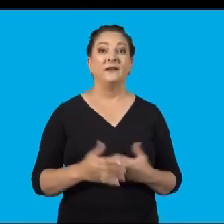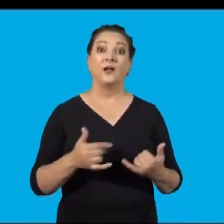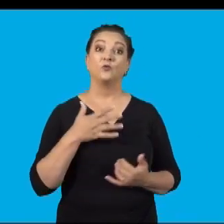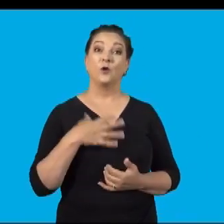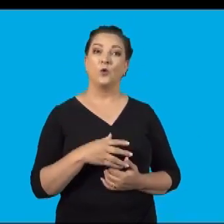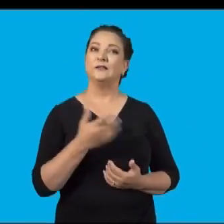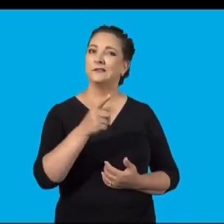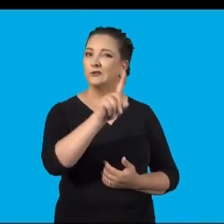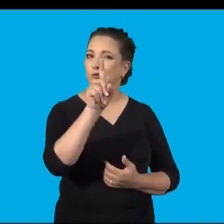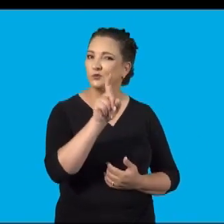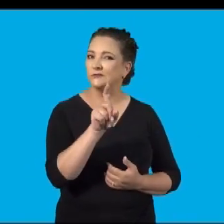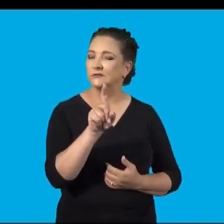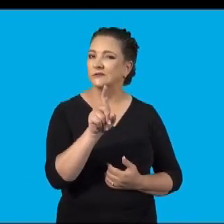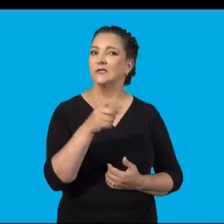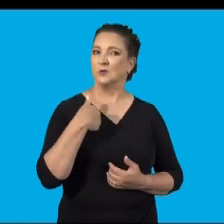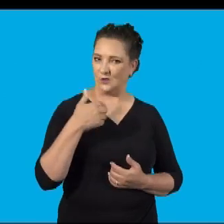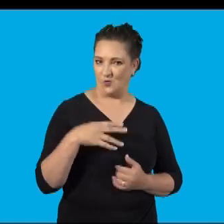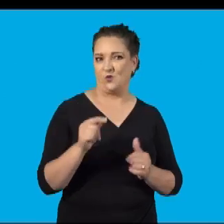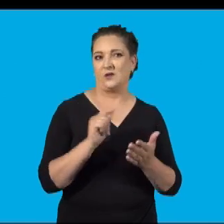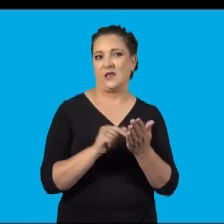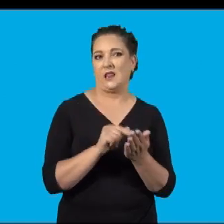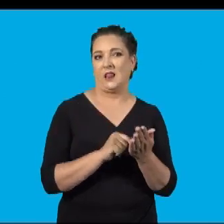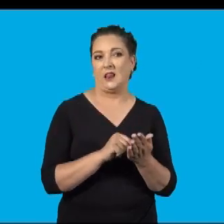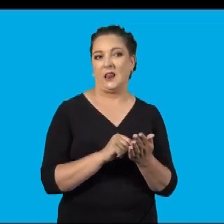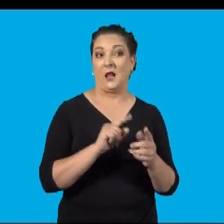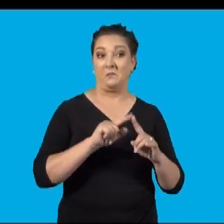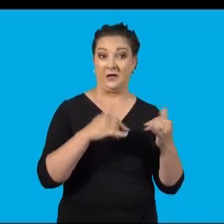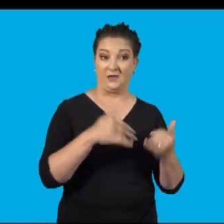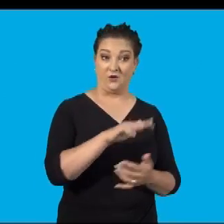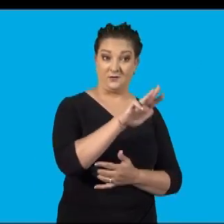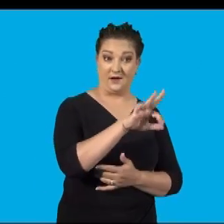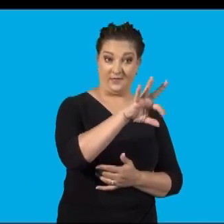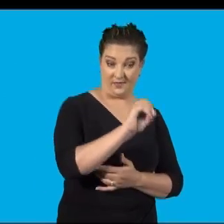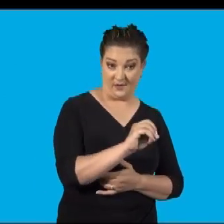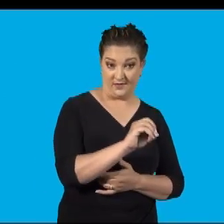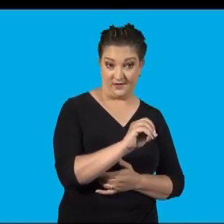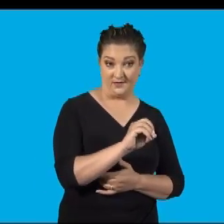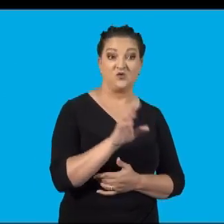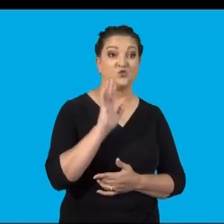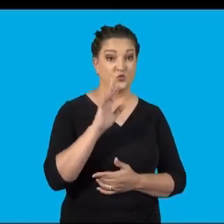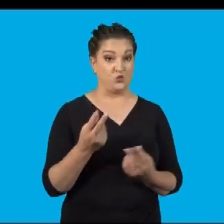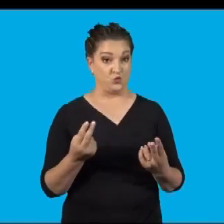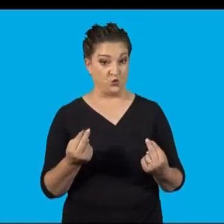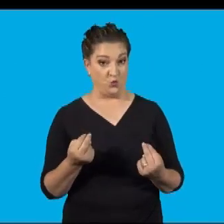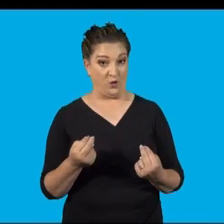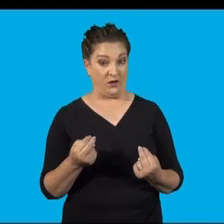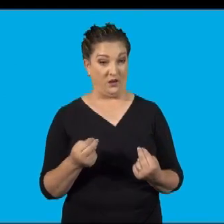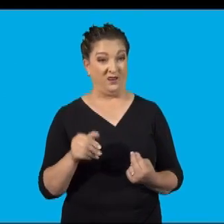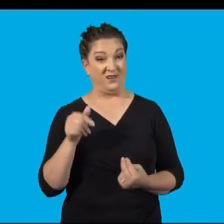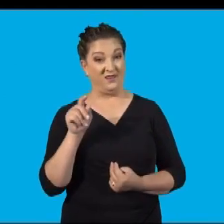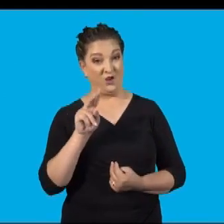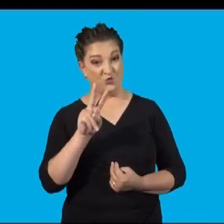to calculate that question mark, knowing that at the end we have 930, we have a new one, and we have one that we